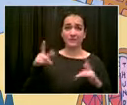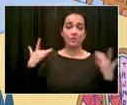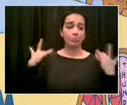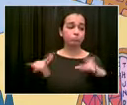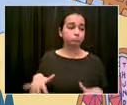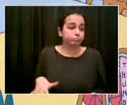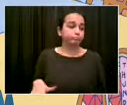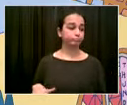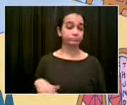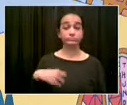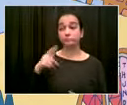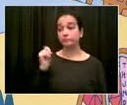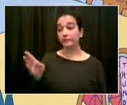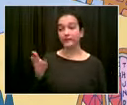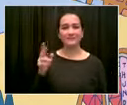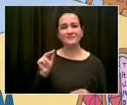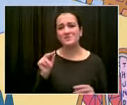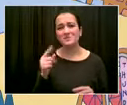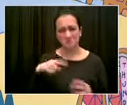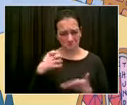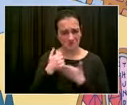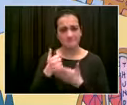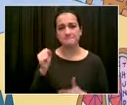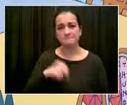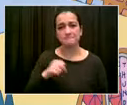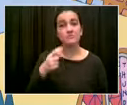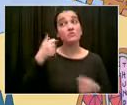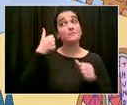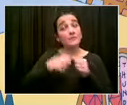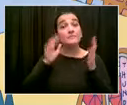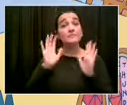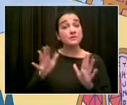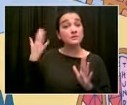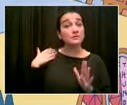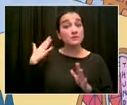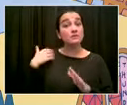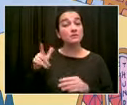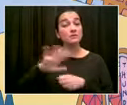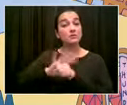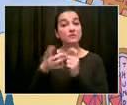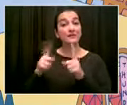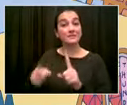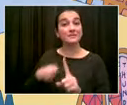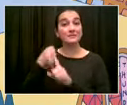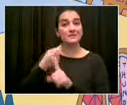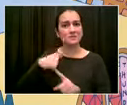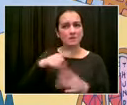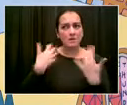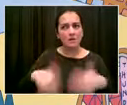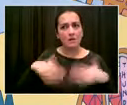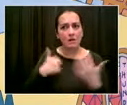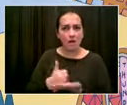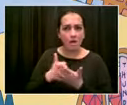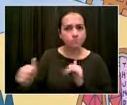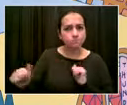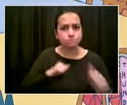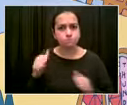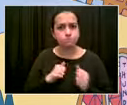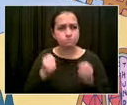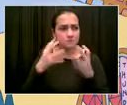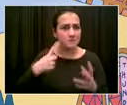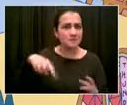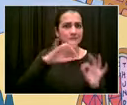a horrible human loss and pain that families went through, but the economic impact, the only comparison is the Great Depression of the